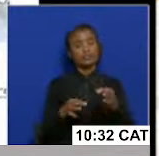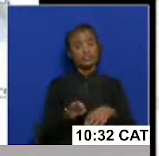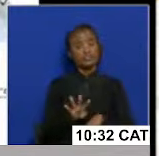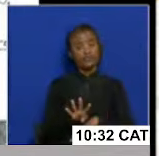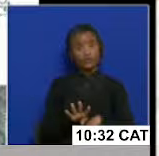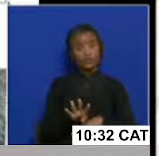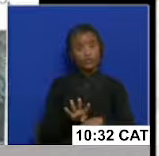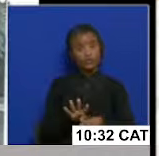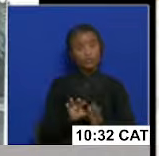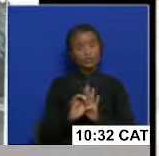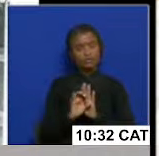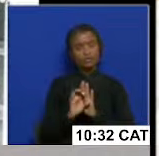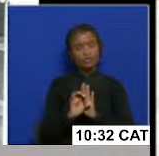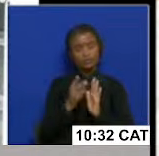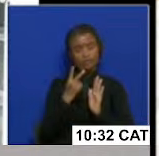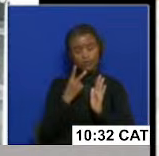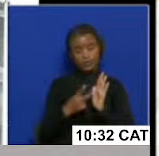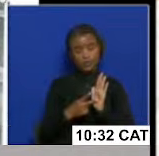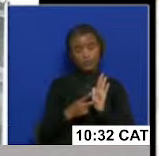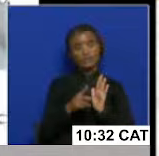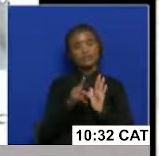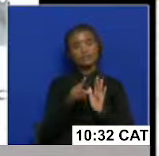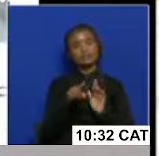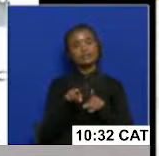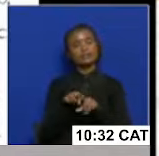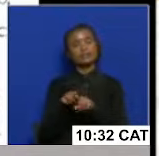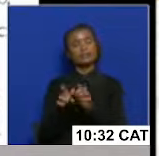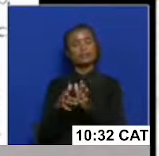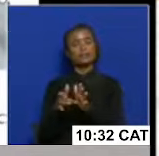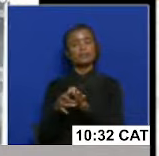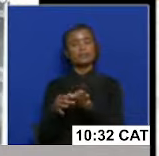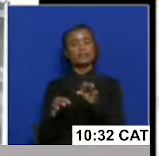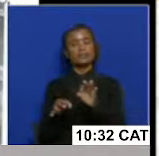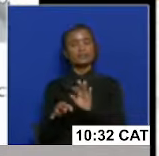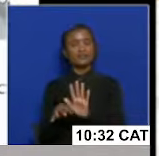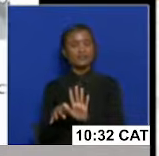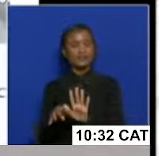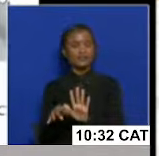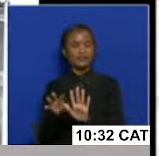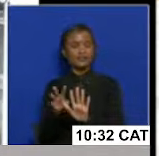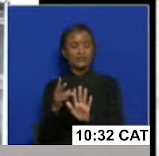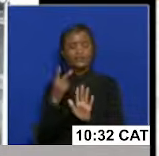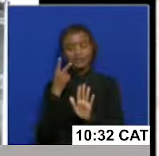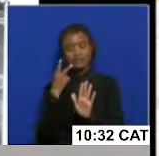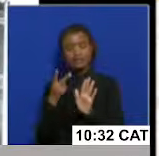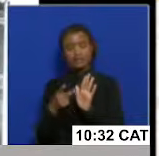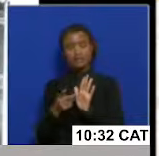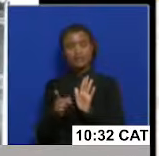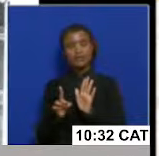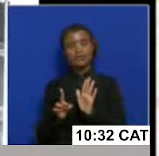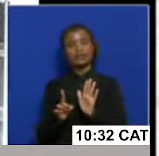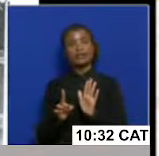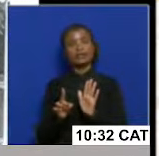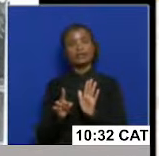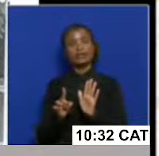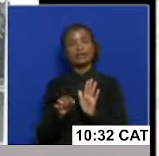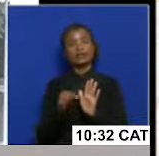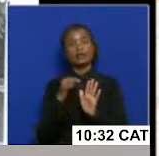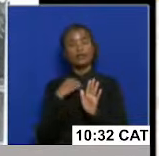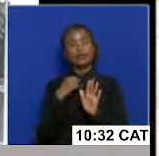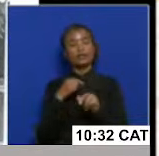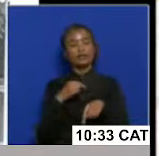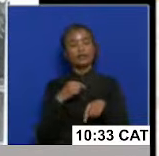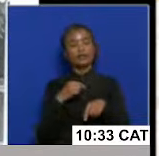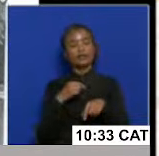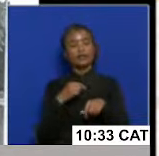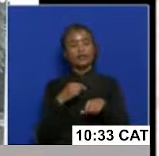even 5, it looks, yeah, it does seem that Yes. the pattern is to point at Yes. people. Yeah.